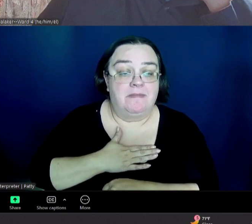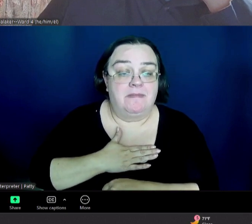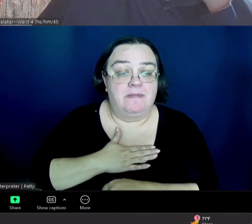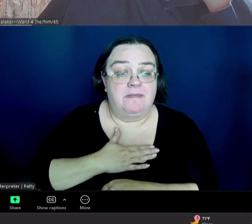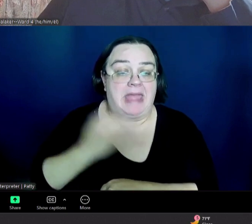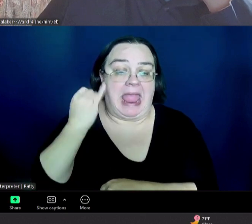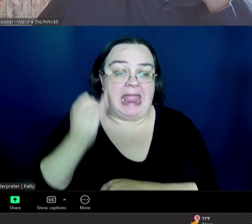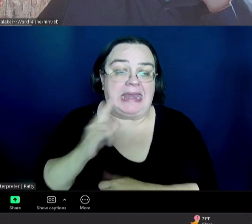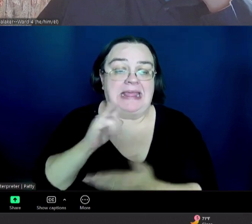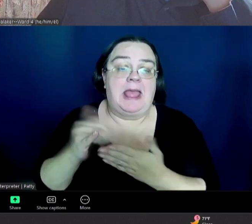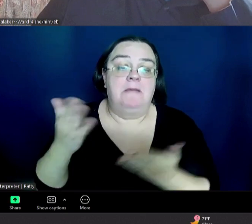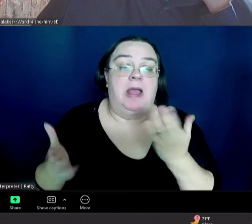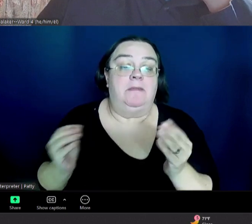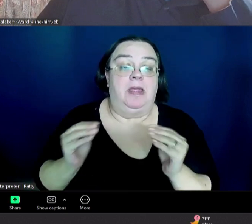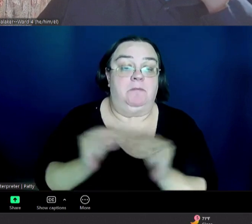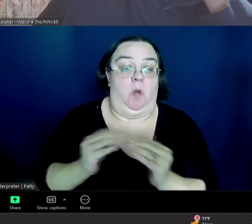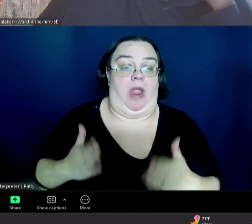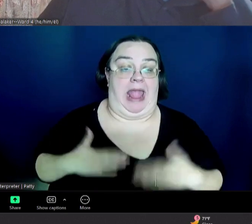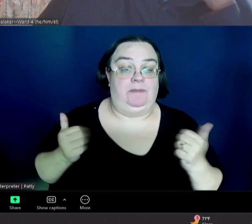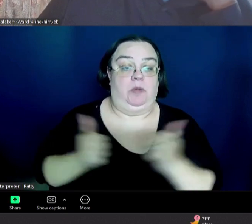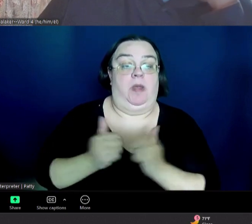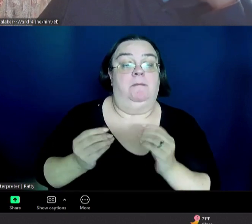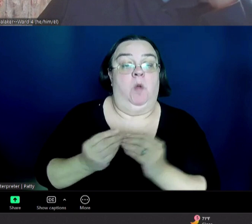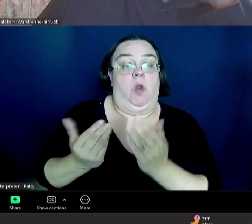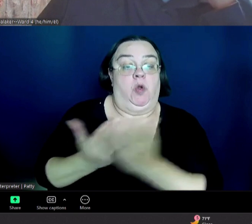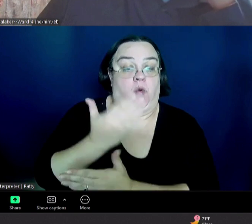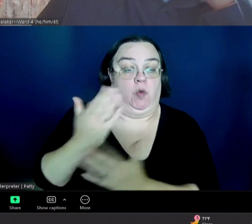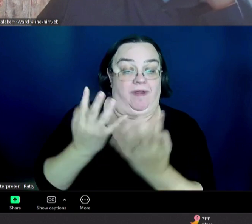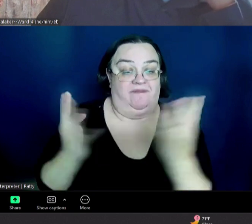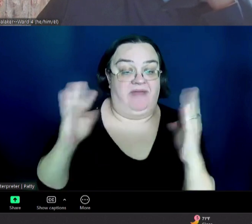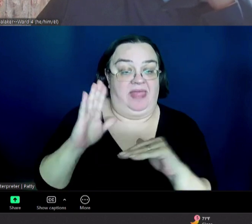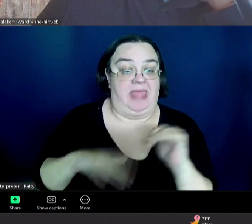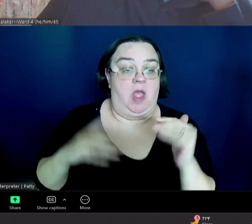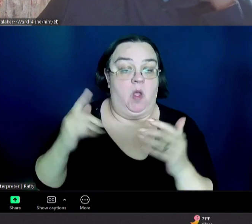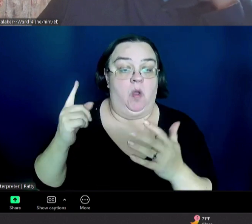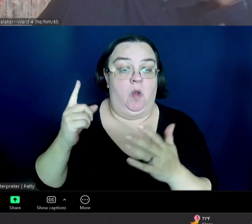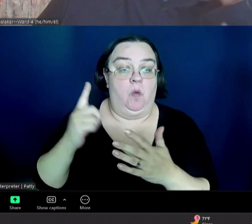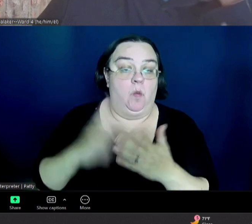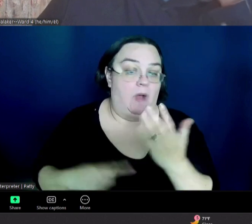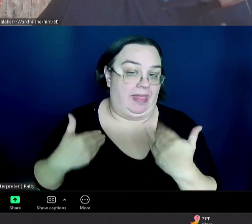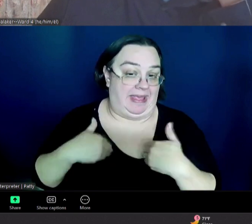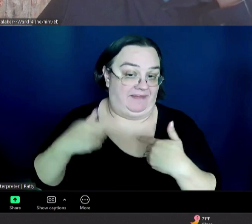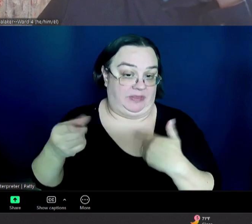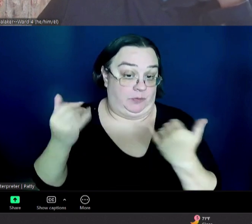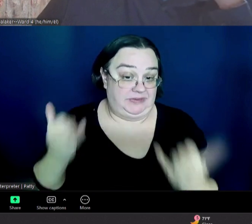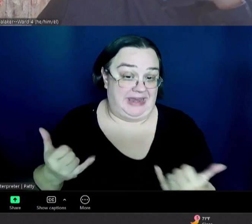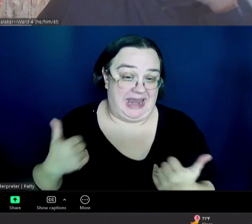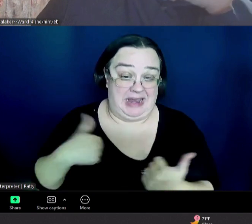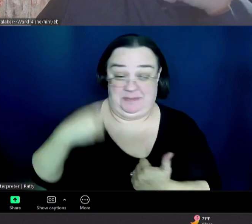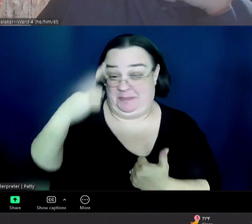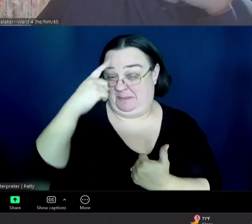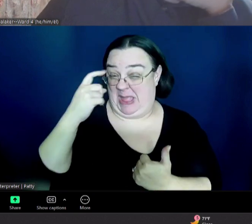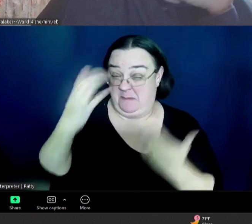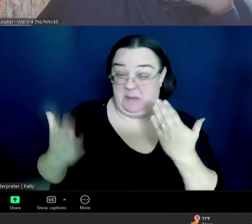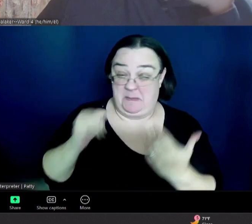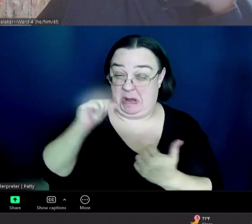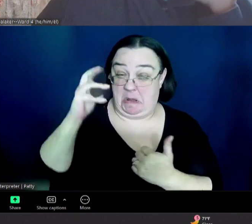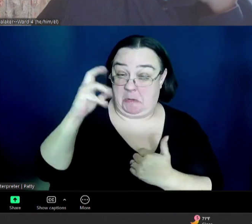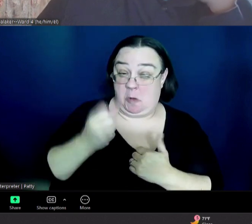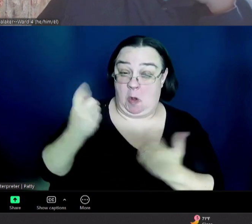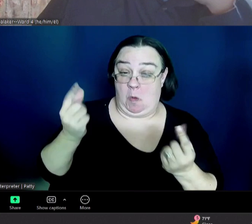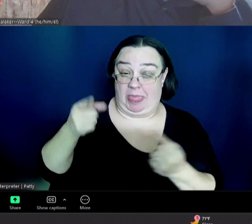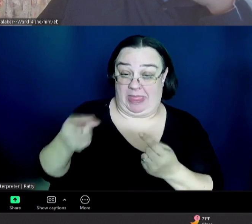there. I suspect they probably don't like this one so much. So it has been motioned